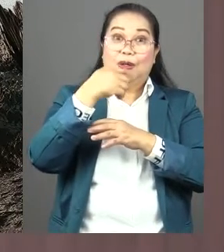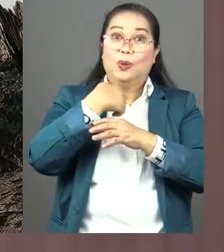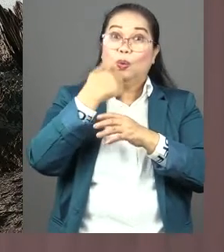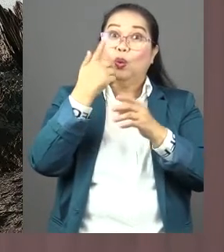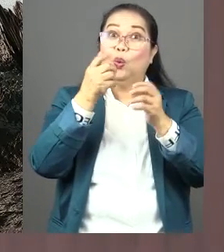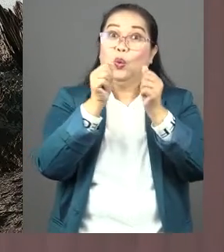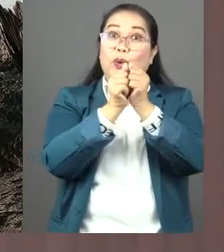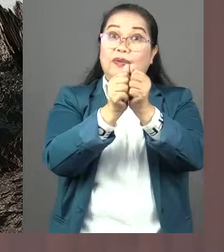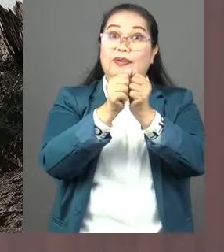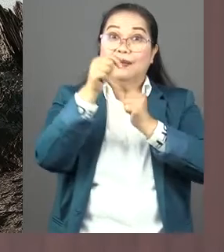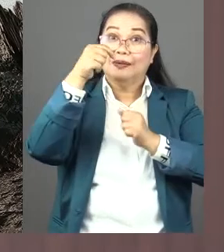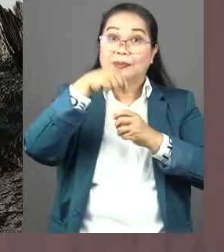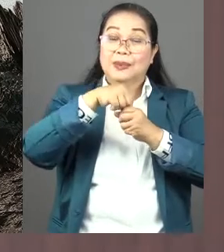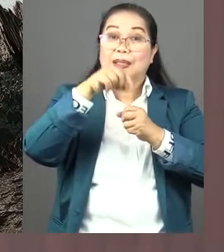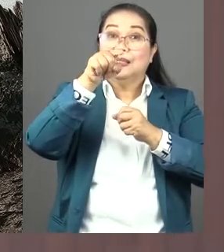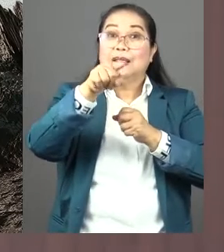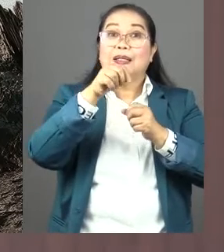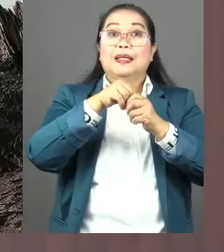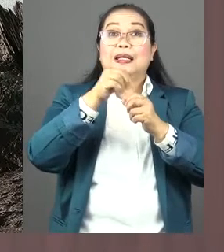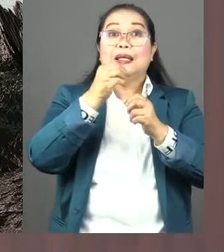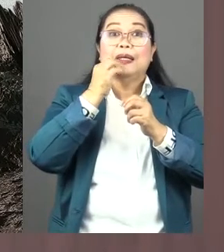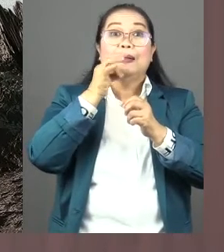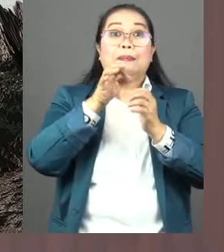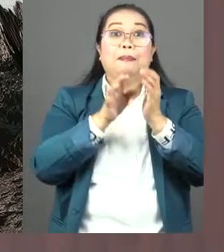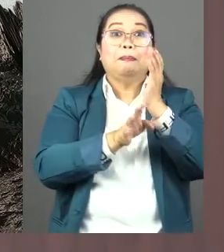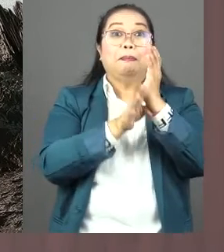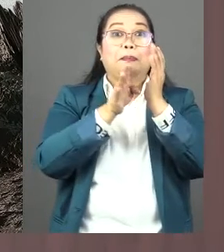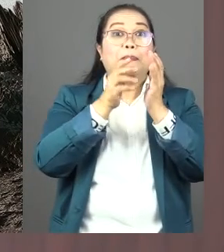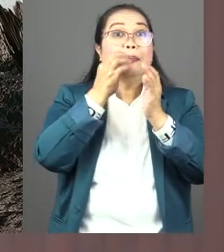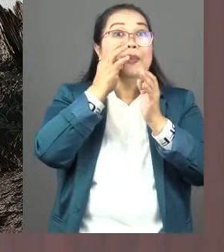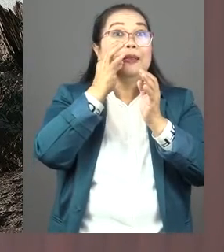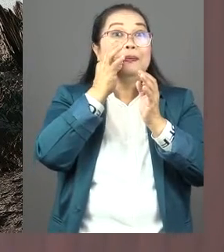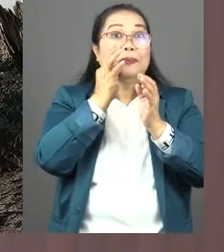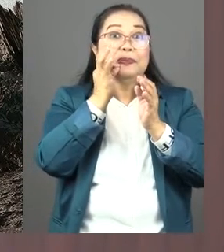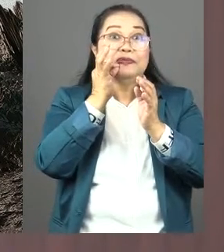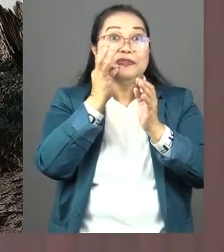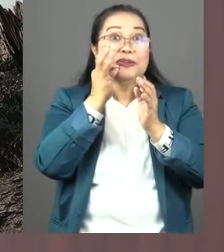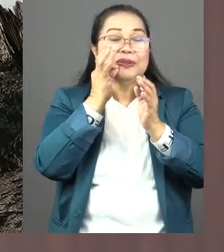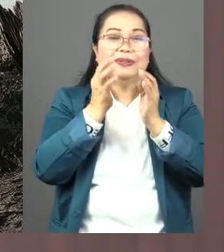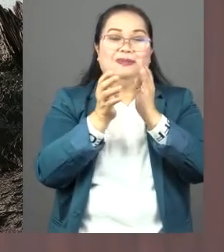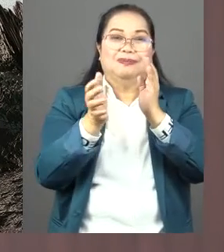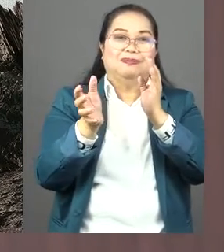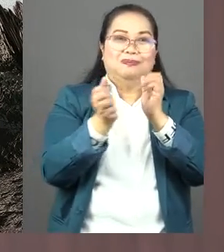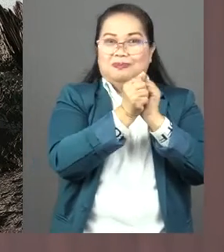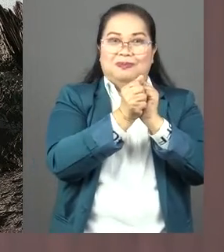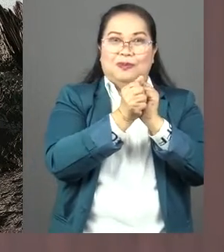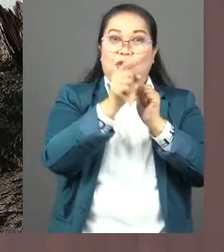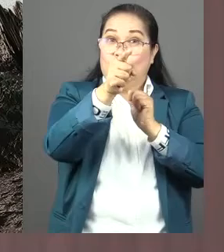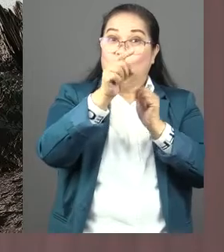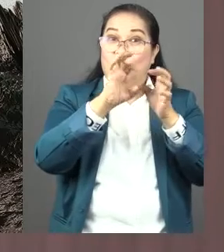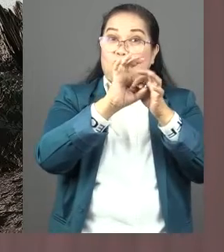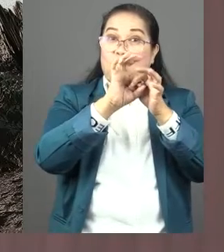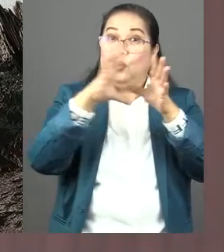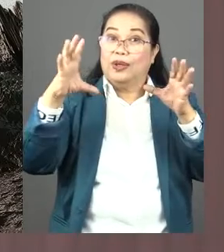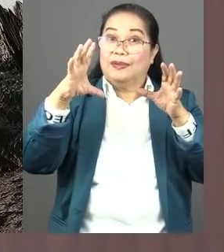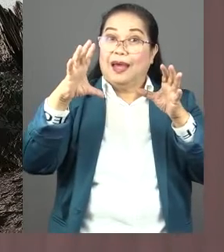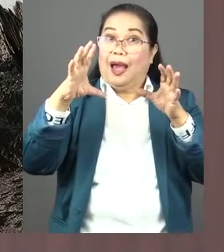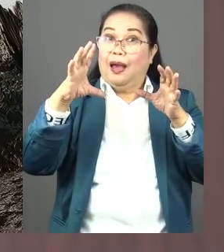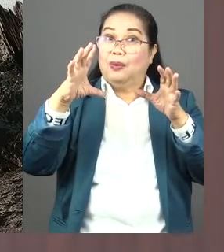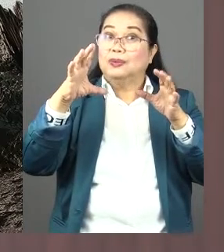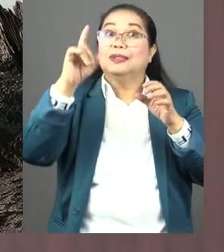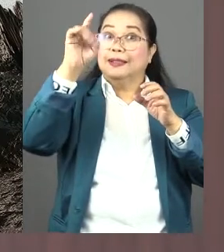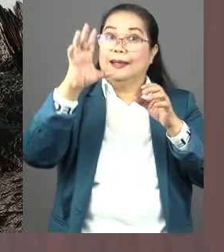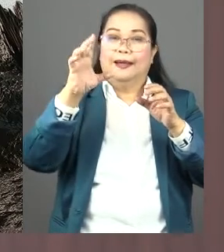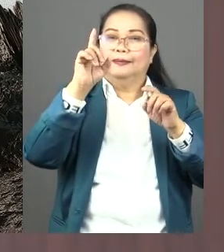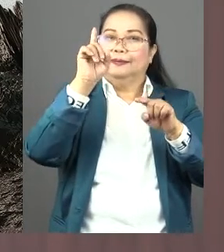him, he bears much fruit. For apart from me," he said, "you can do nothing."